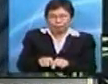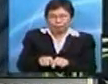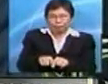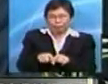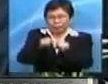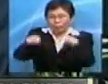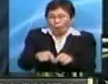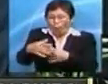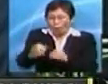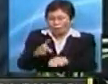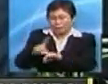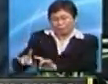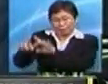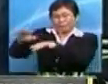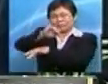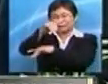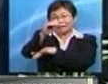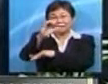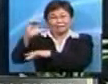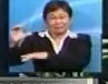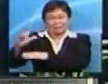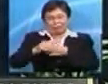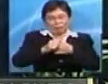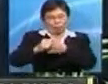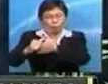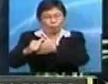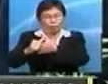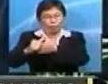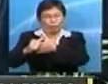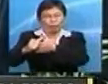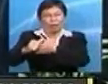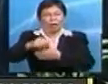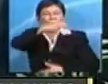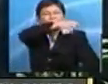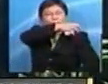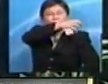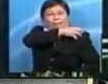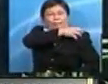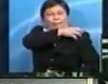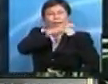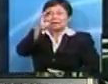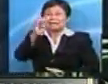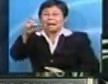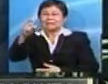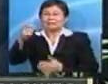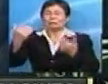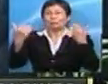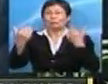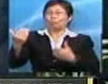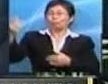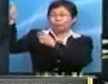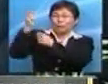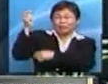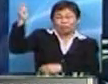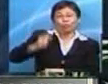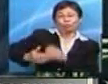Perth. The JACC will be headed by an Air Marshal retired, Angus Houston, the former Chief of